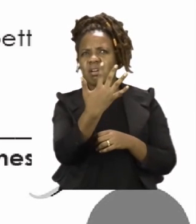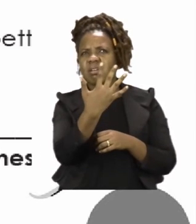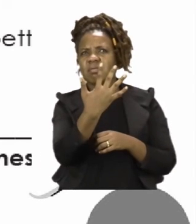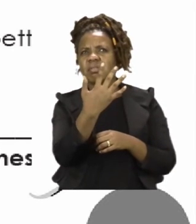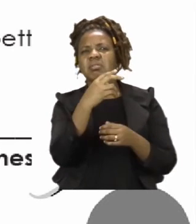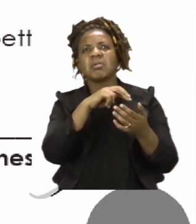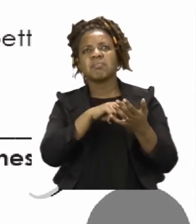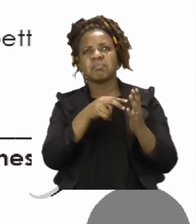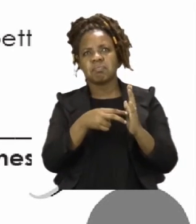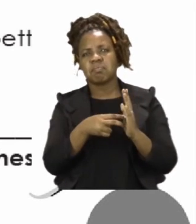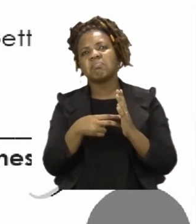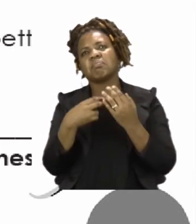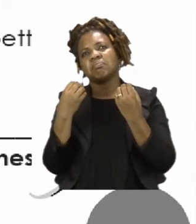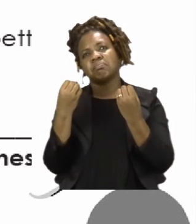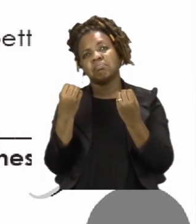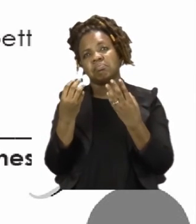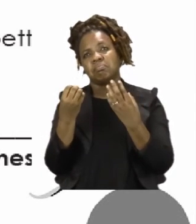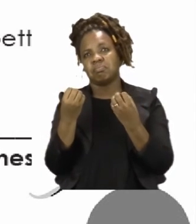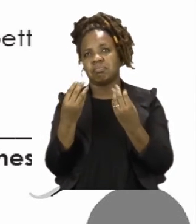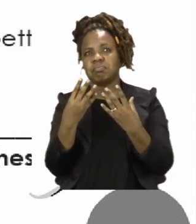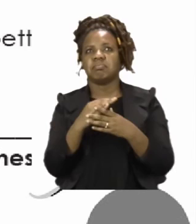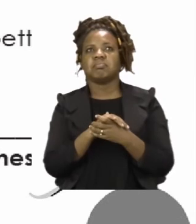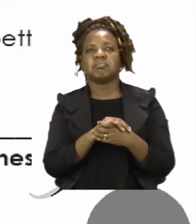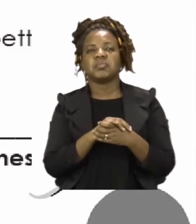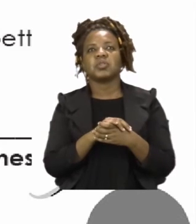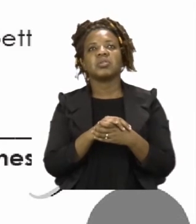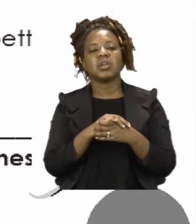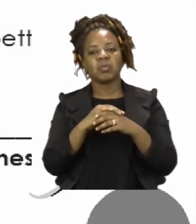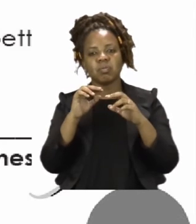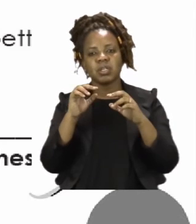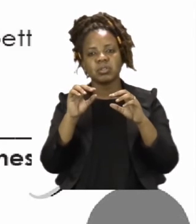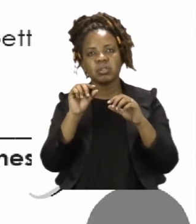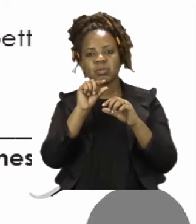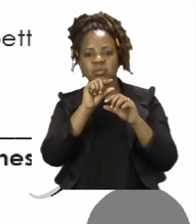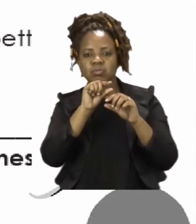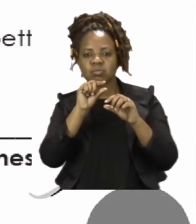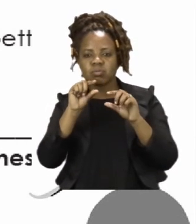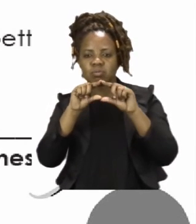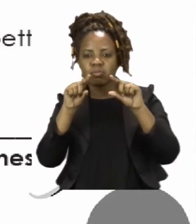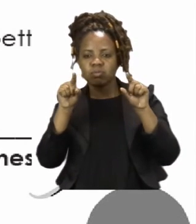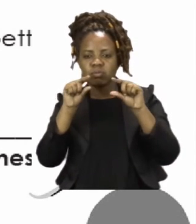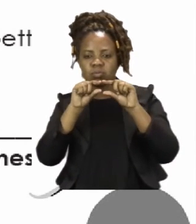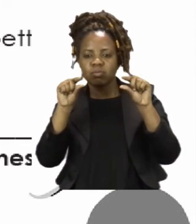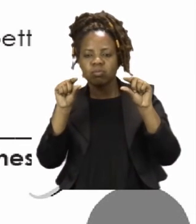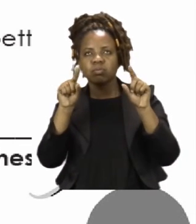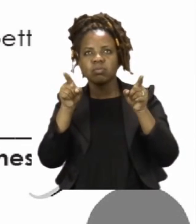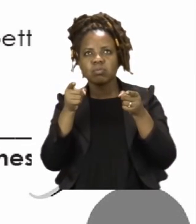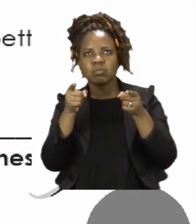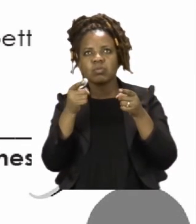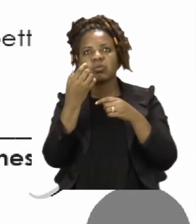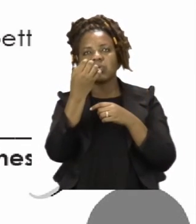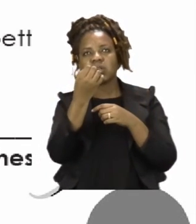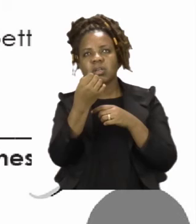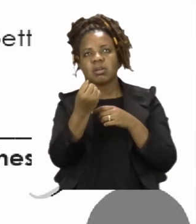not one that means it is a plural noun we are looking for. And because it is irregular